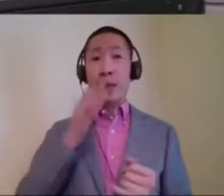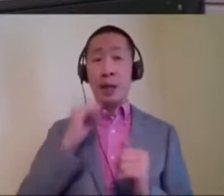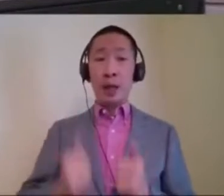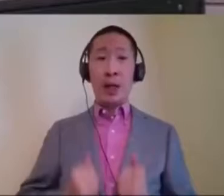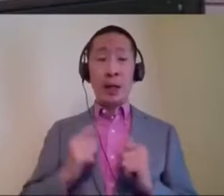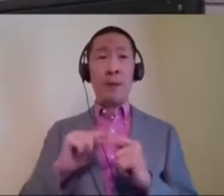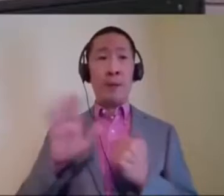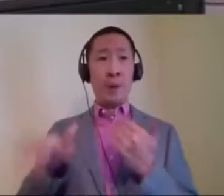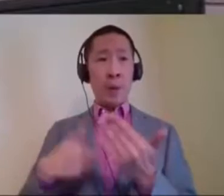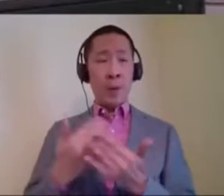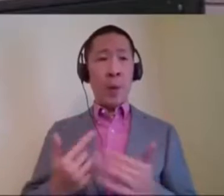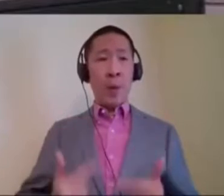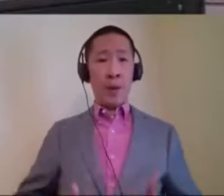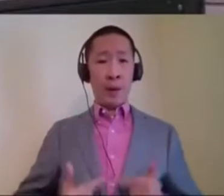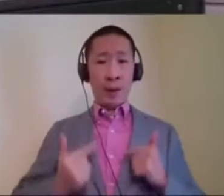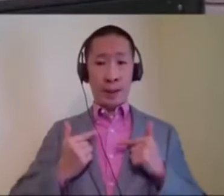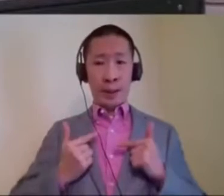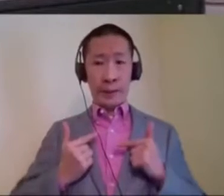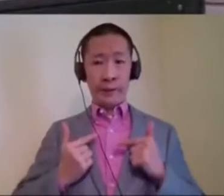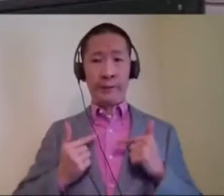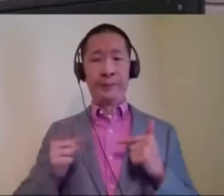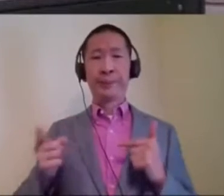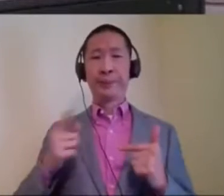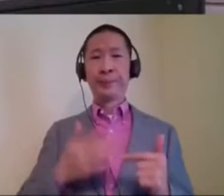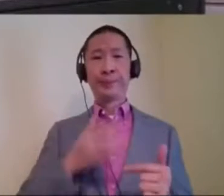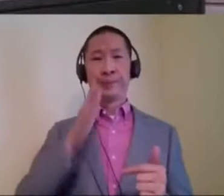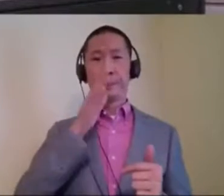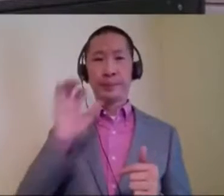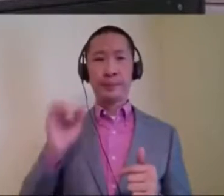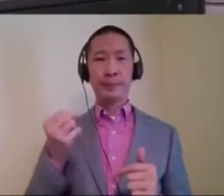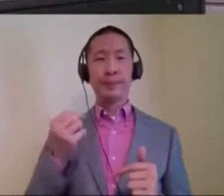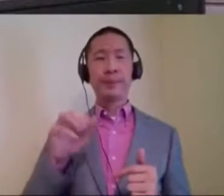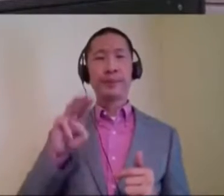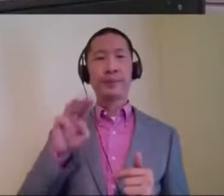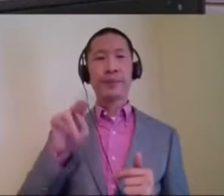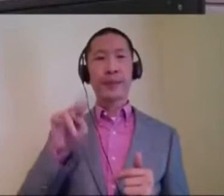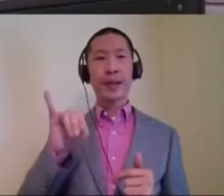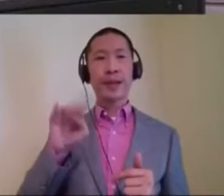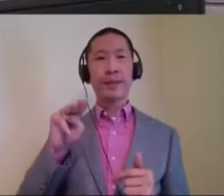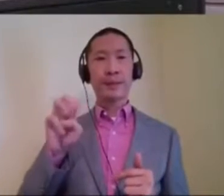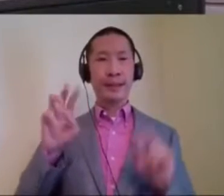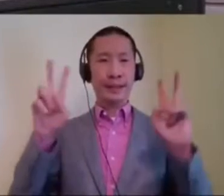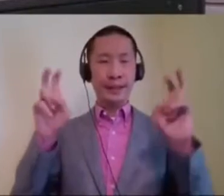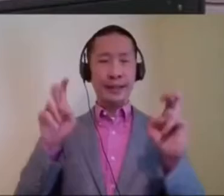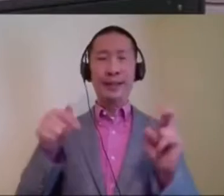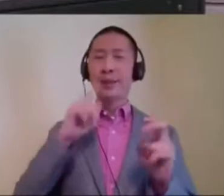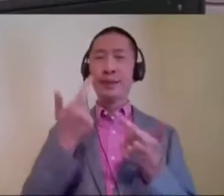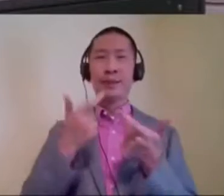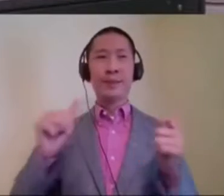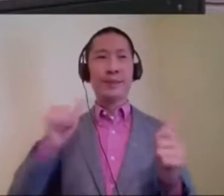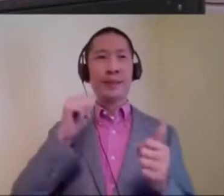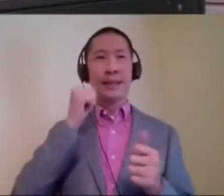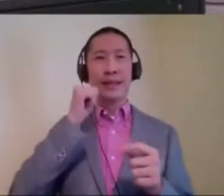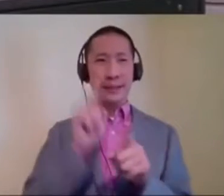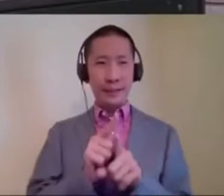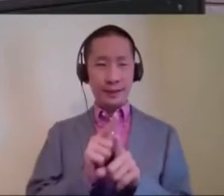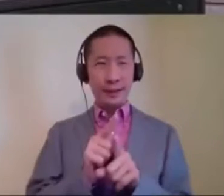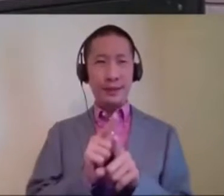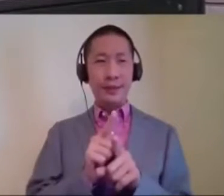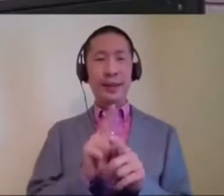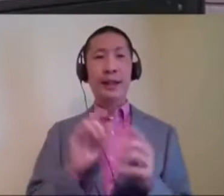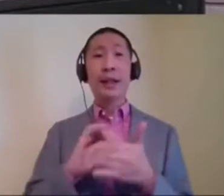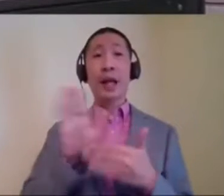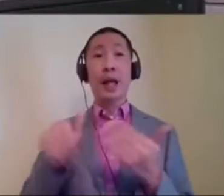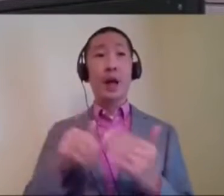entire life. She was my mom's mini-me. She was the big sister that all